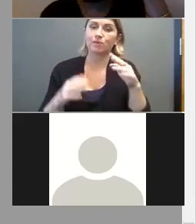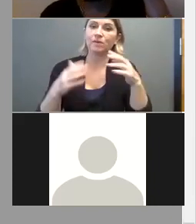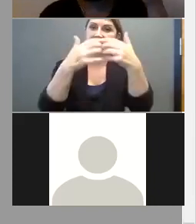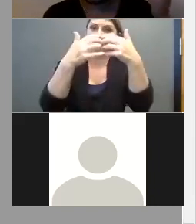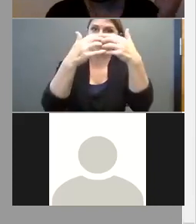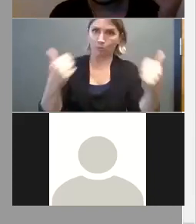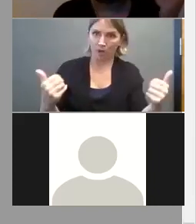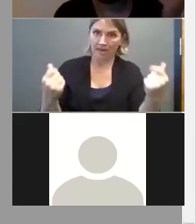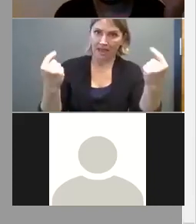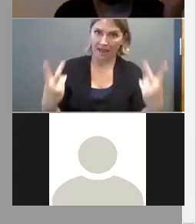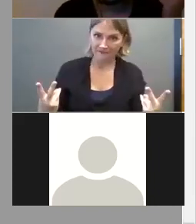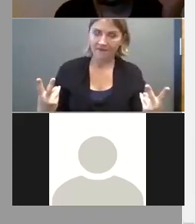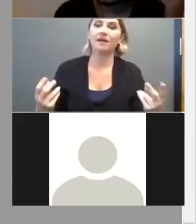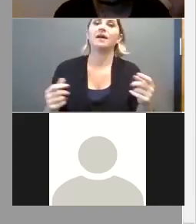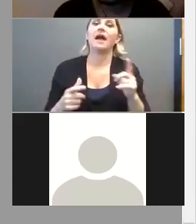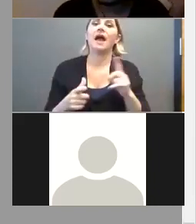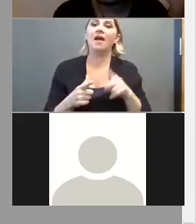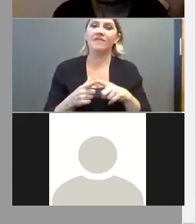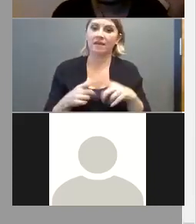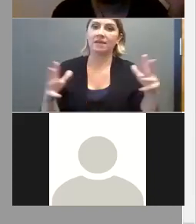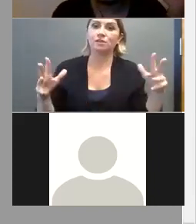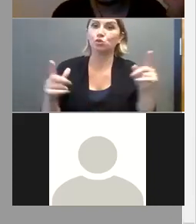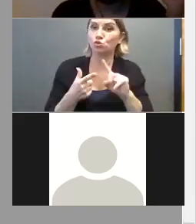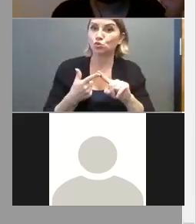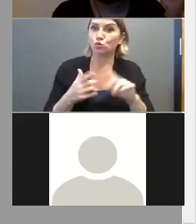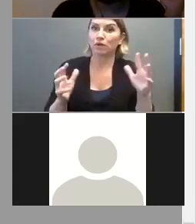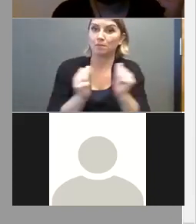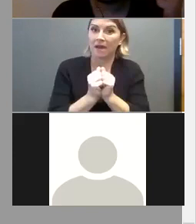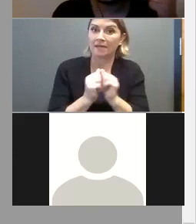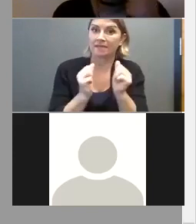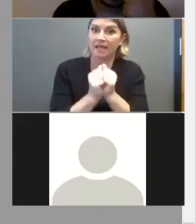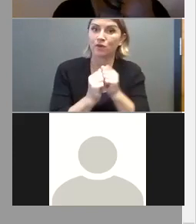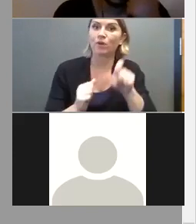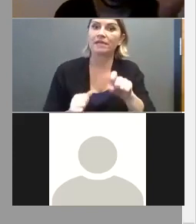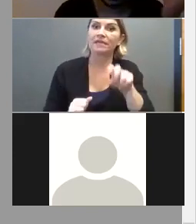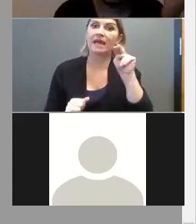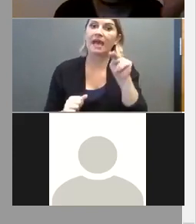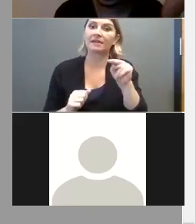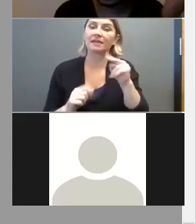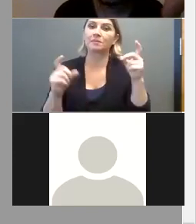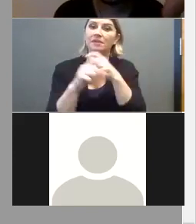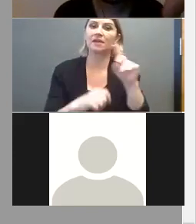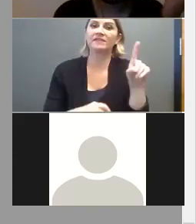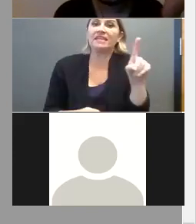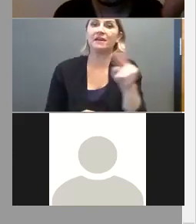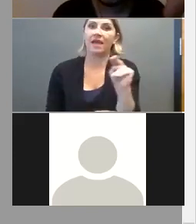two halves. And in order to combine them together, we need a time complexity of d of n,